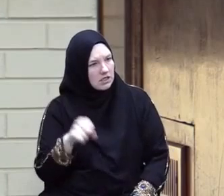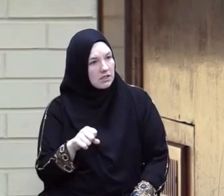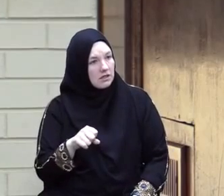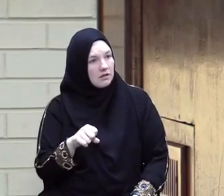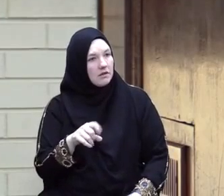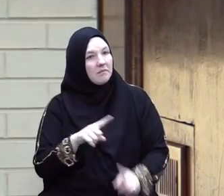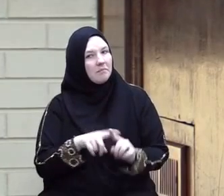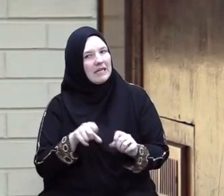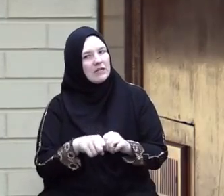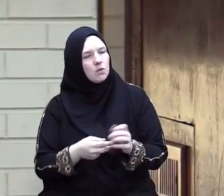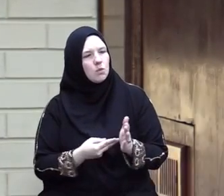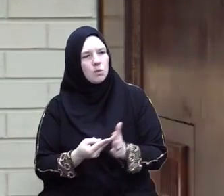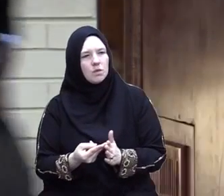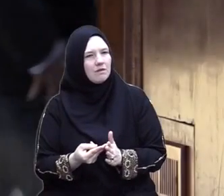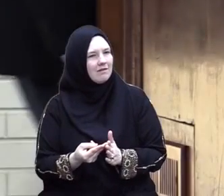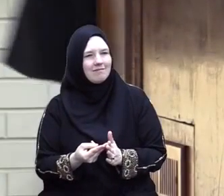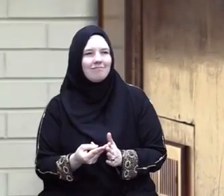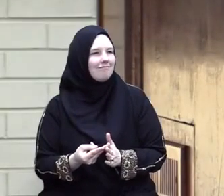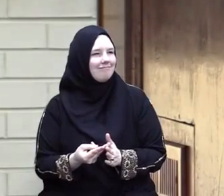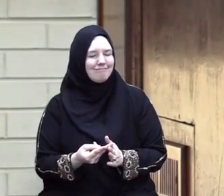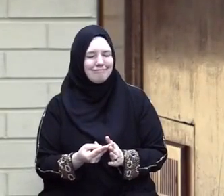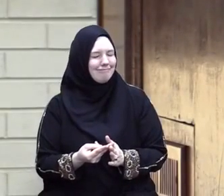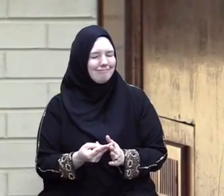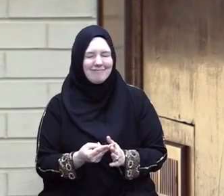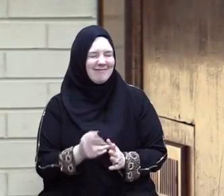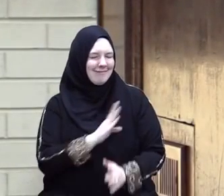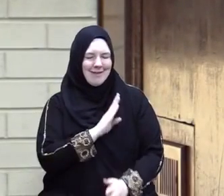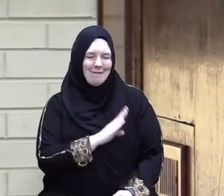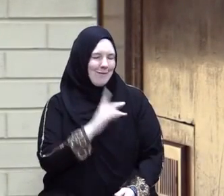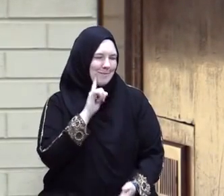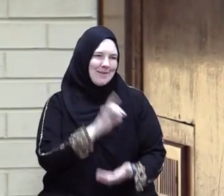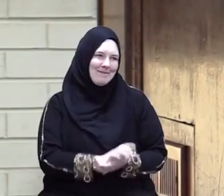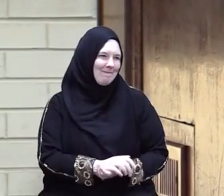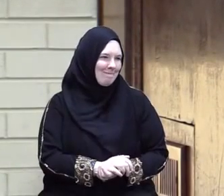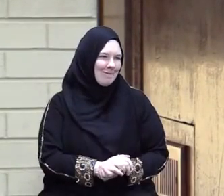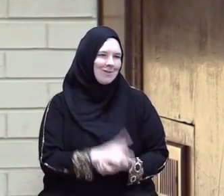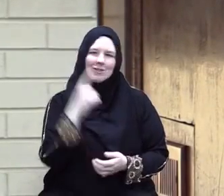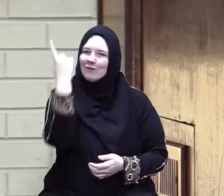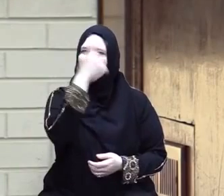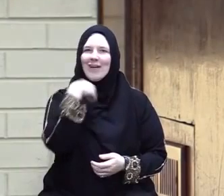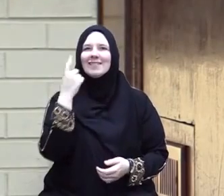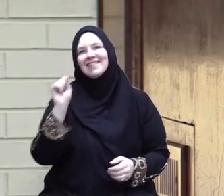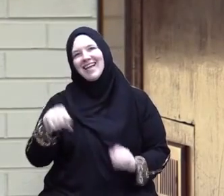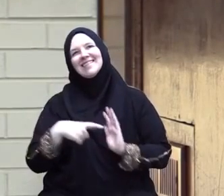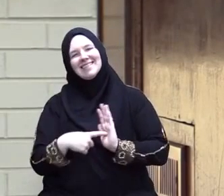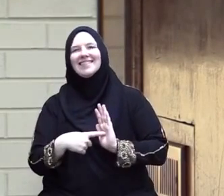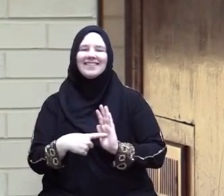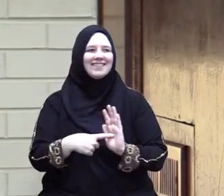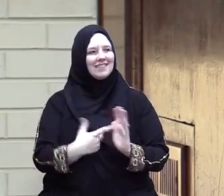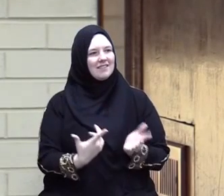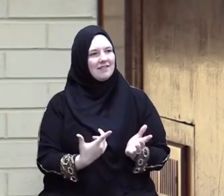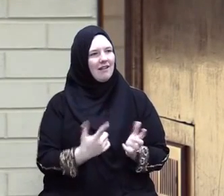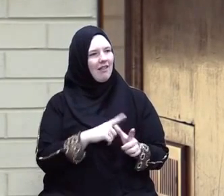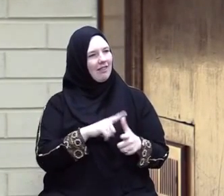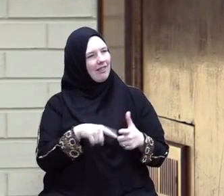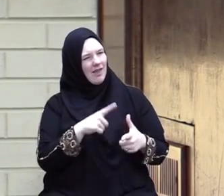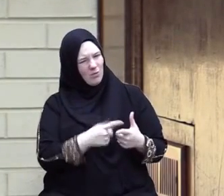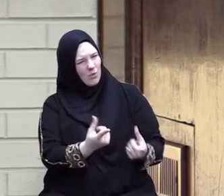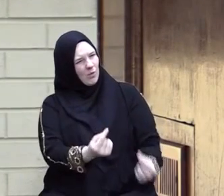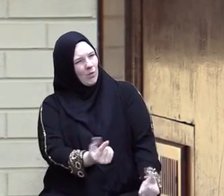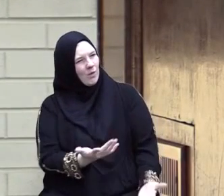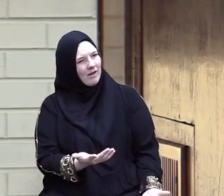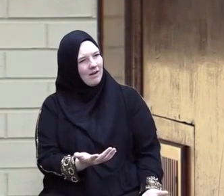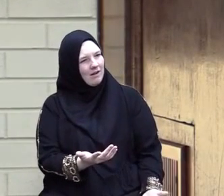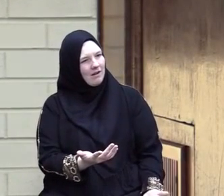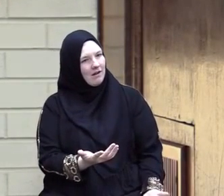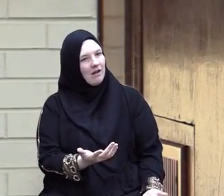truth, they have never believed. They are not believers. Then what are they doing? They